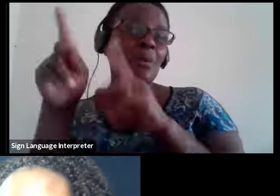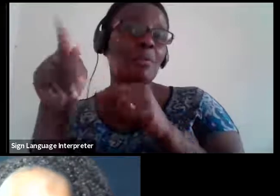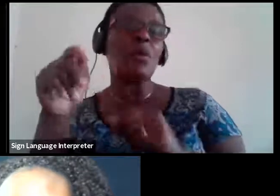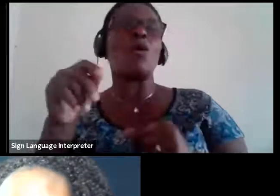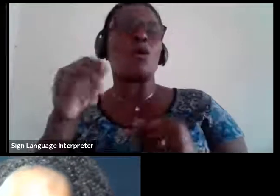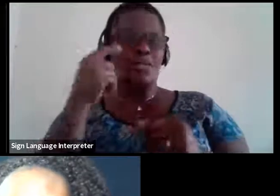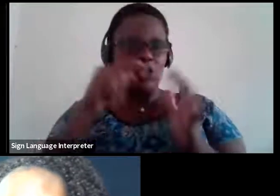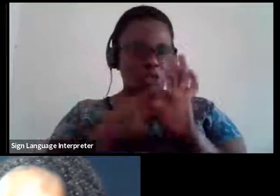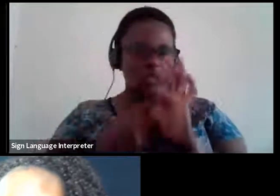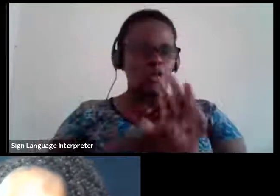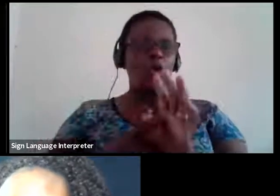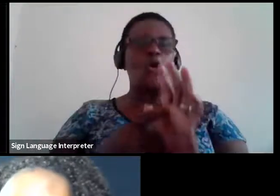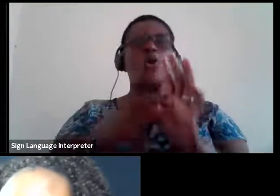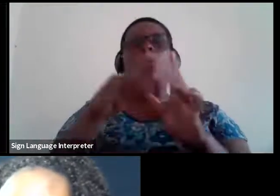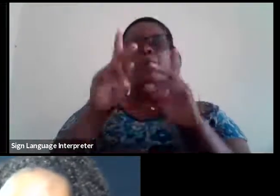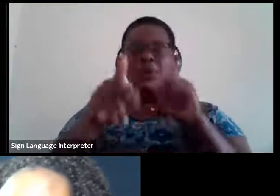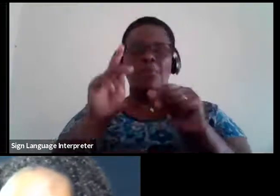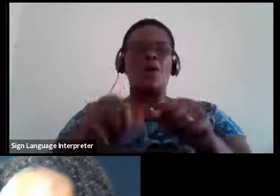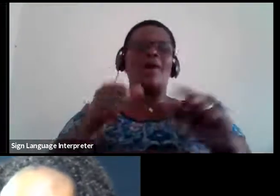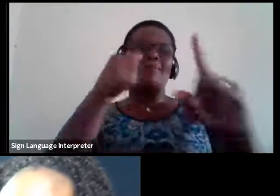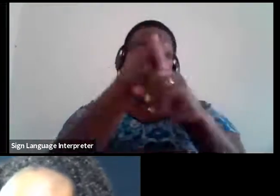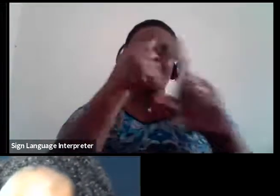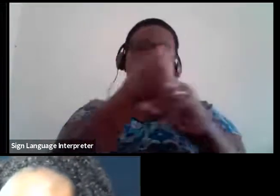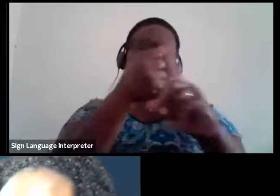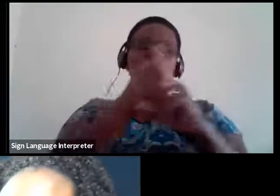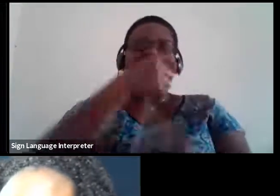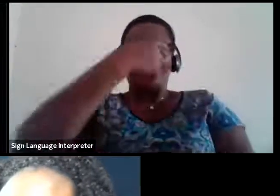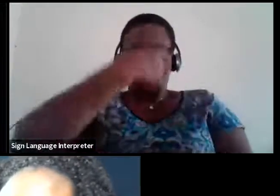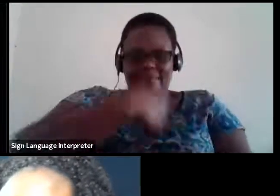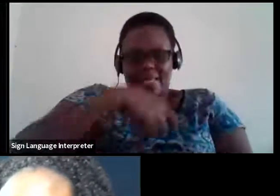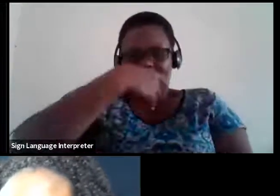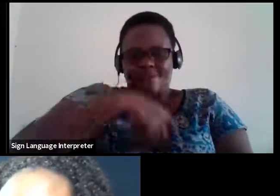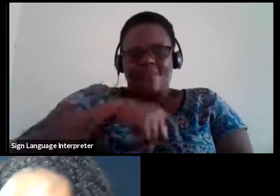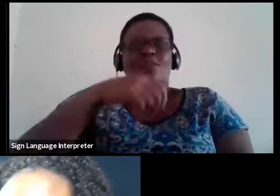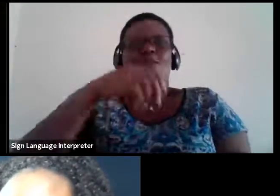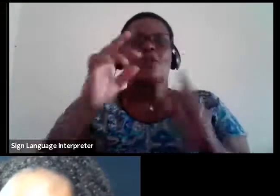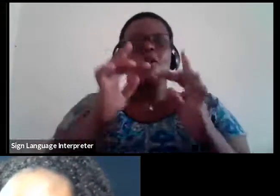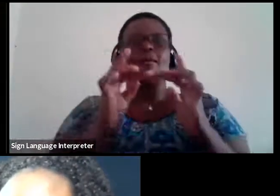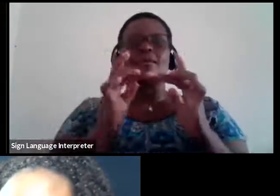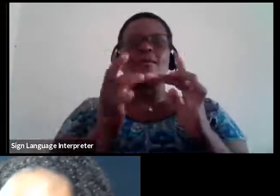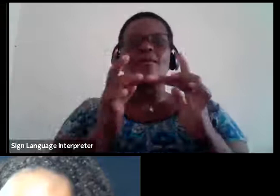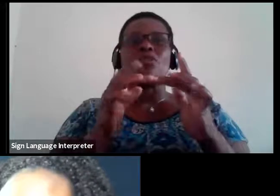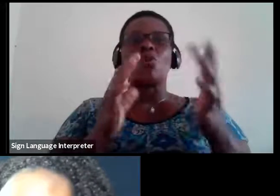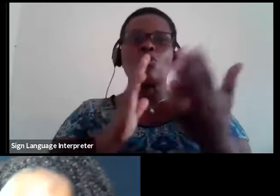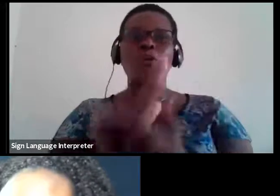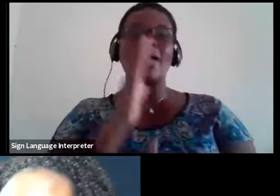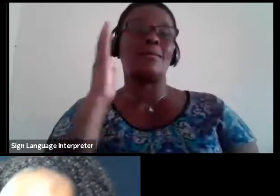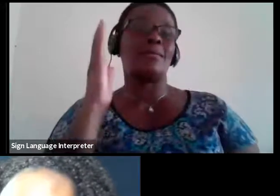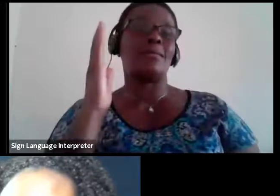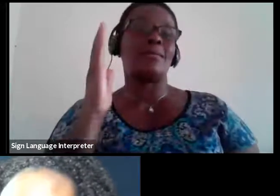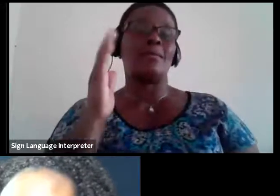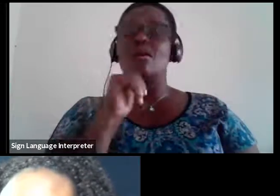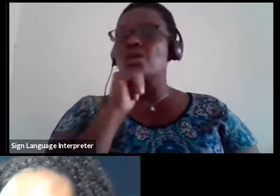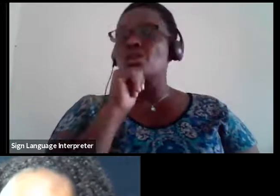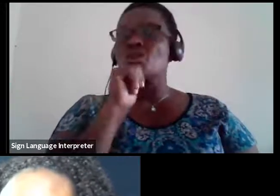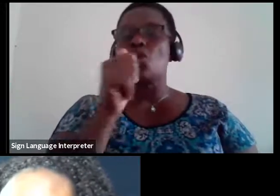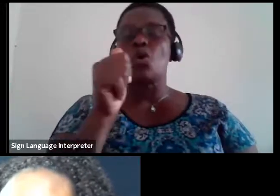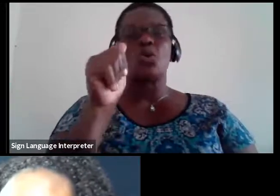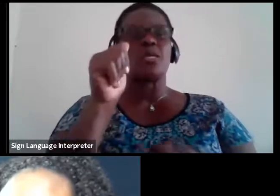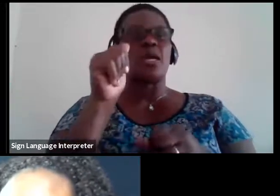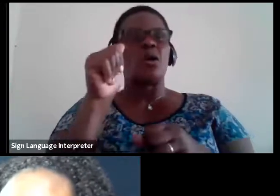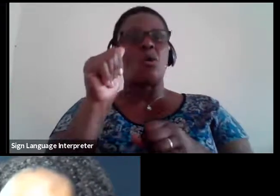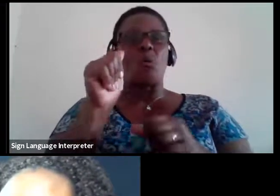to agitate for their individual digital rights, as opposed to just letting this be the work of particular CSOs or